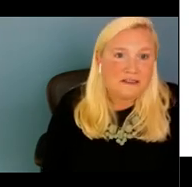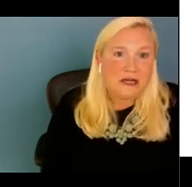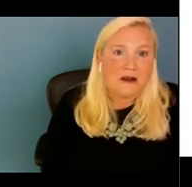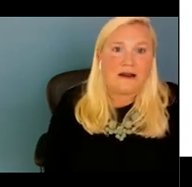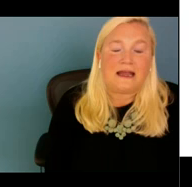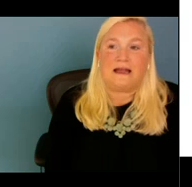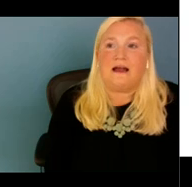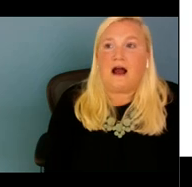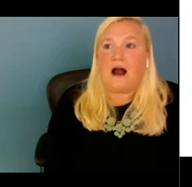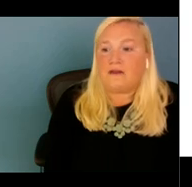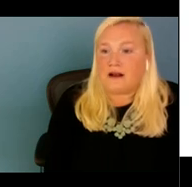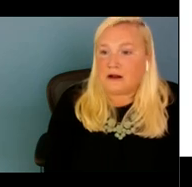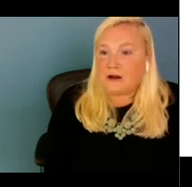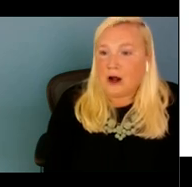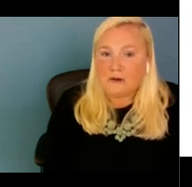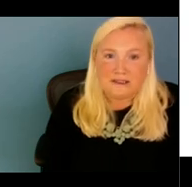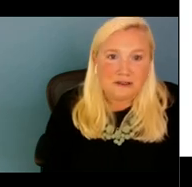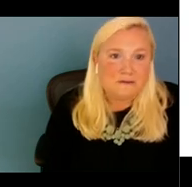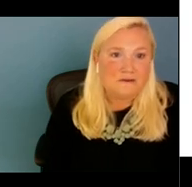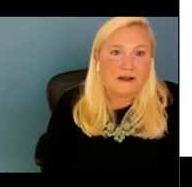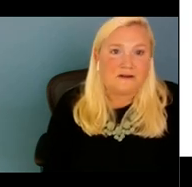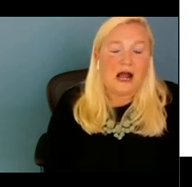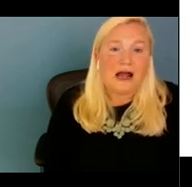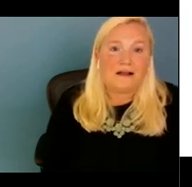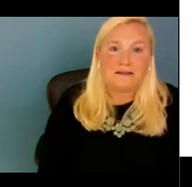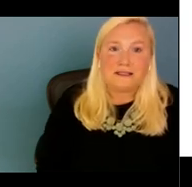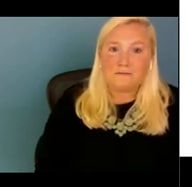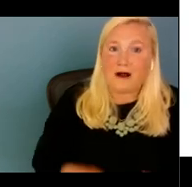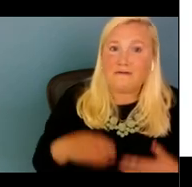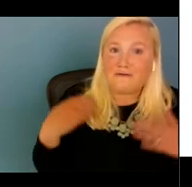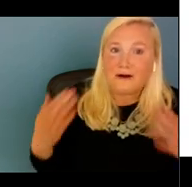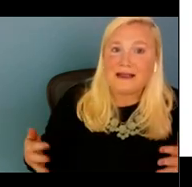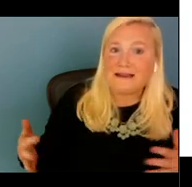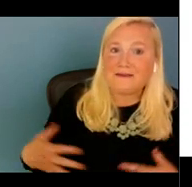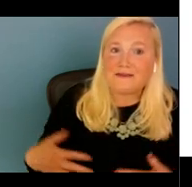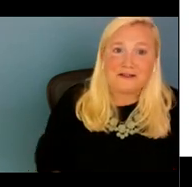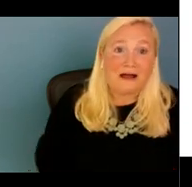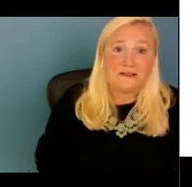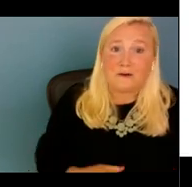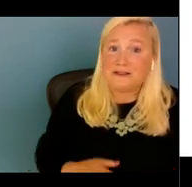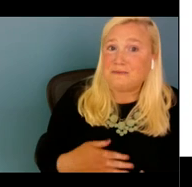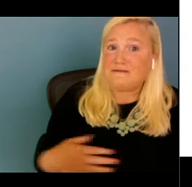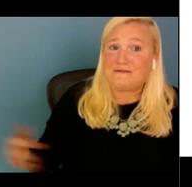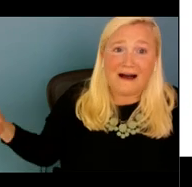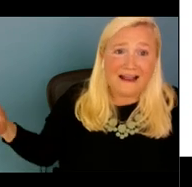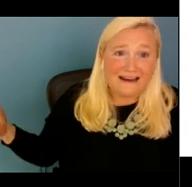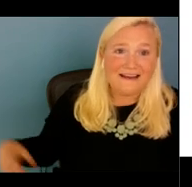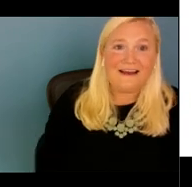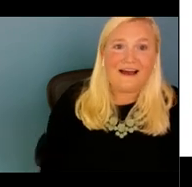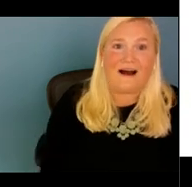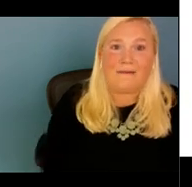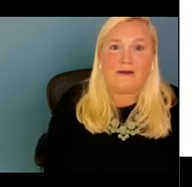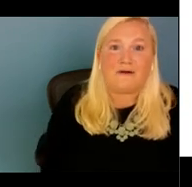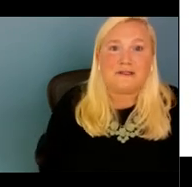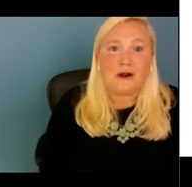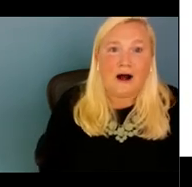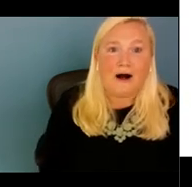their knowledge of stuttering, their hopes and dreams for their child, affirming that their child is going to be